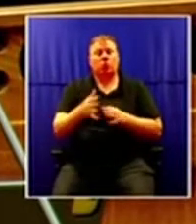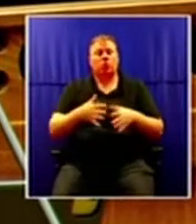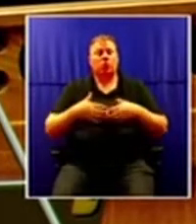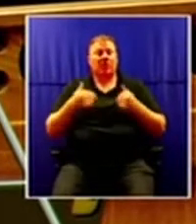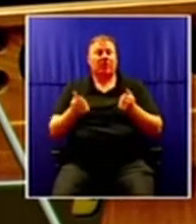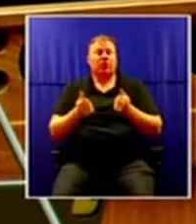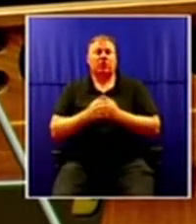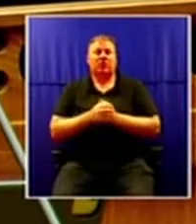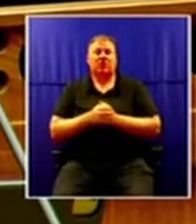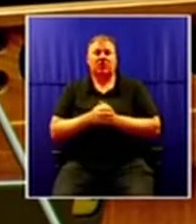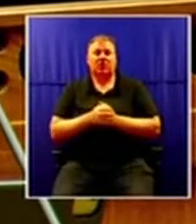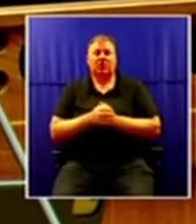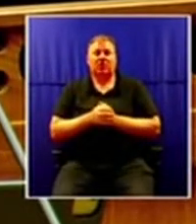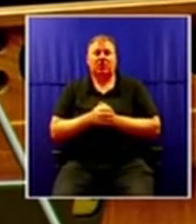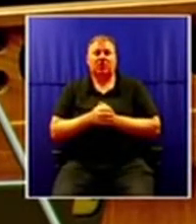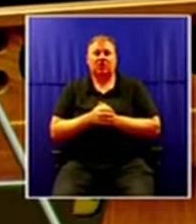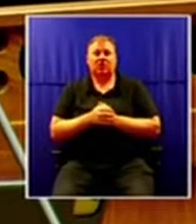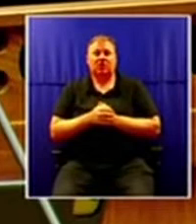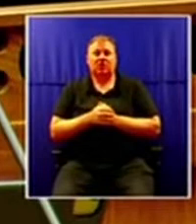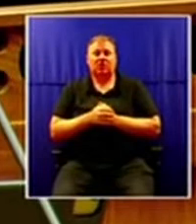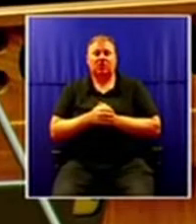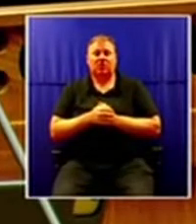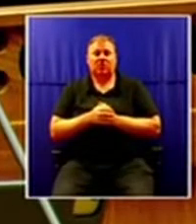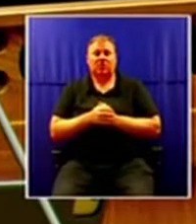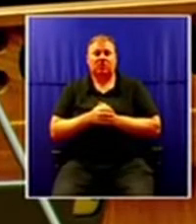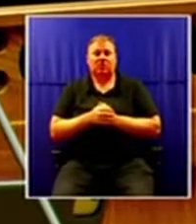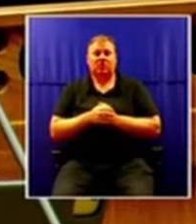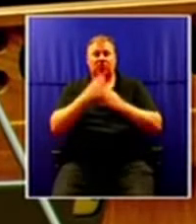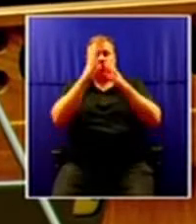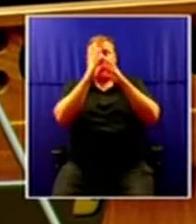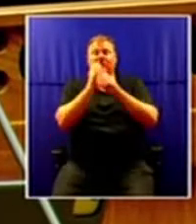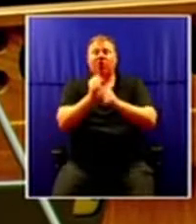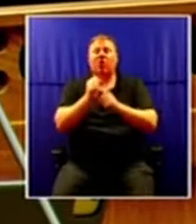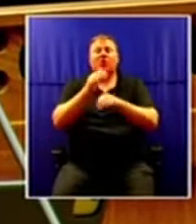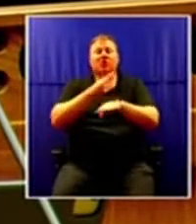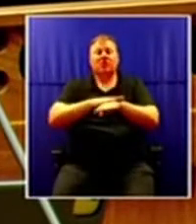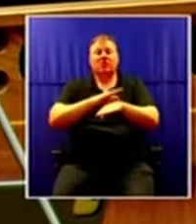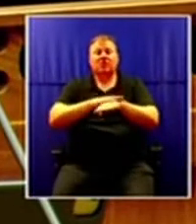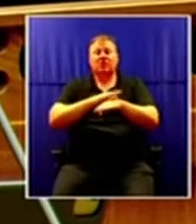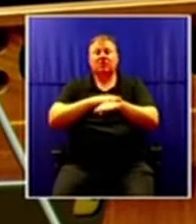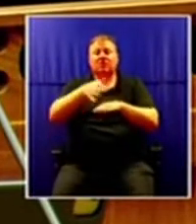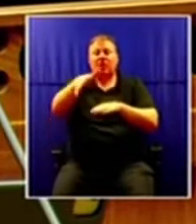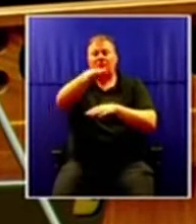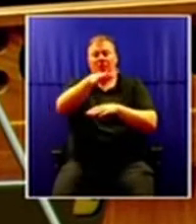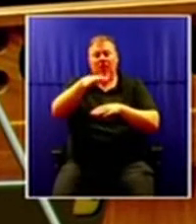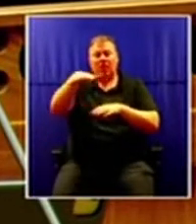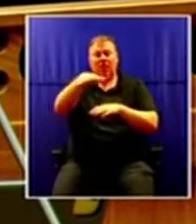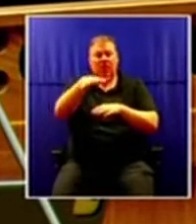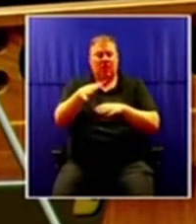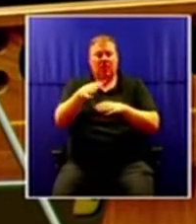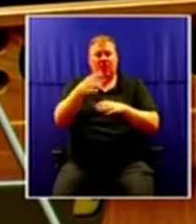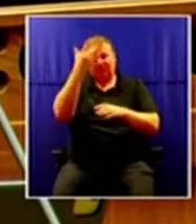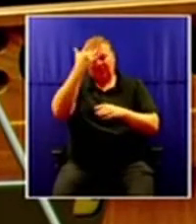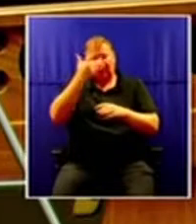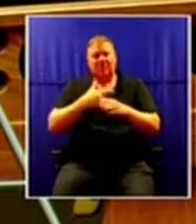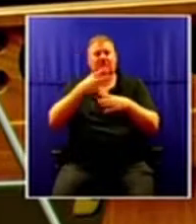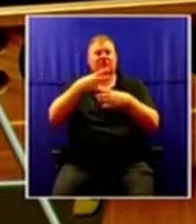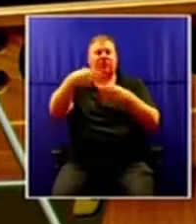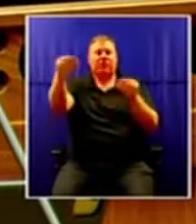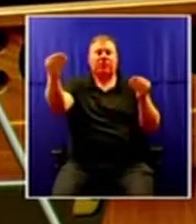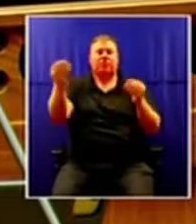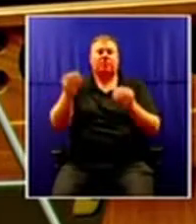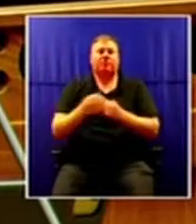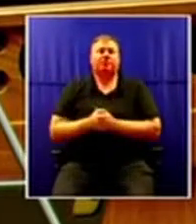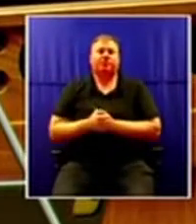we are able to contemplate a time when we will have overcome this disease. This